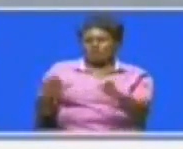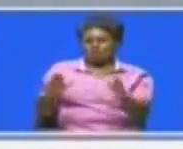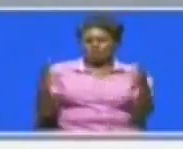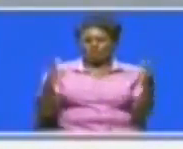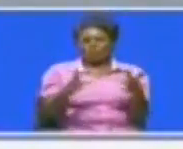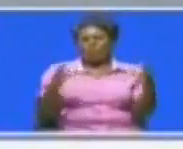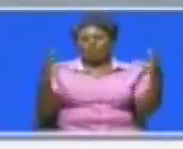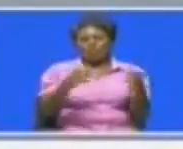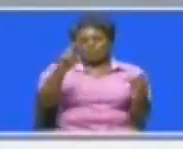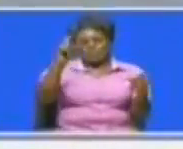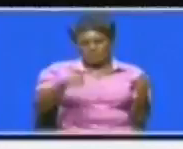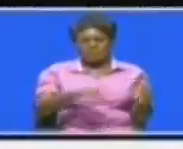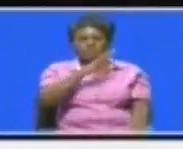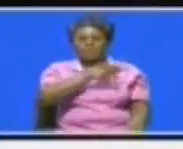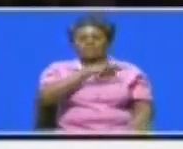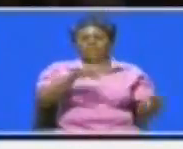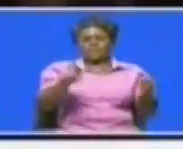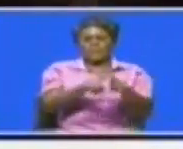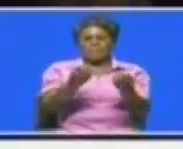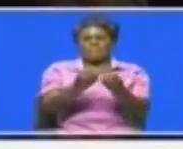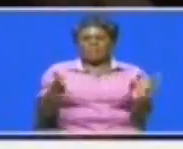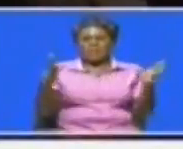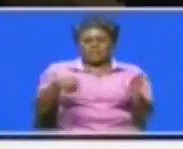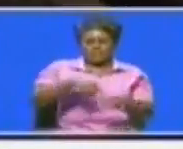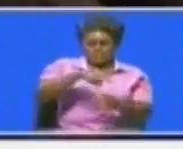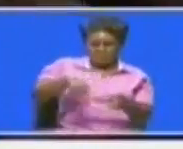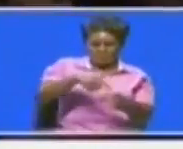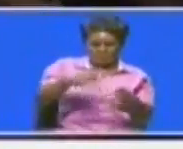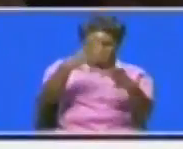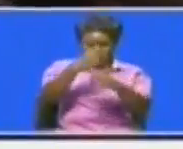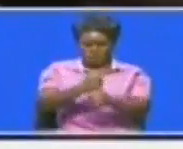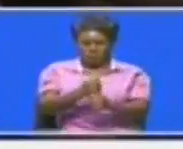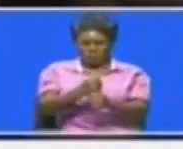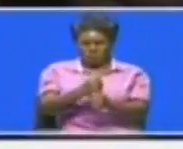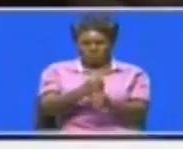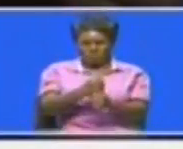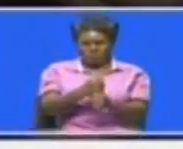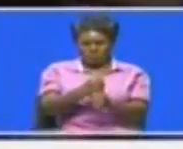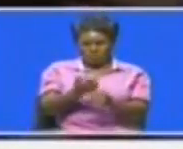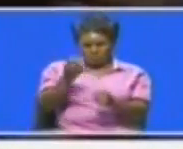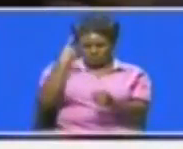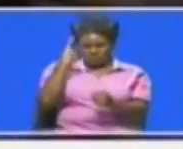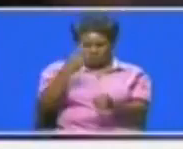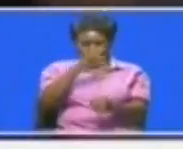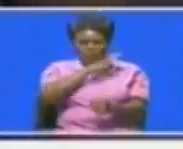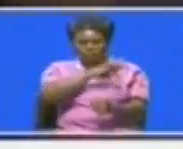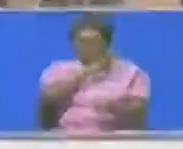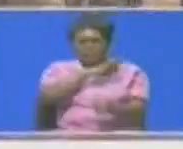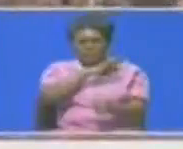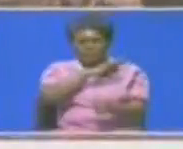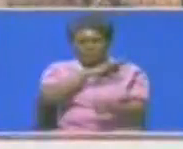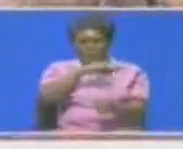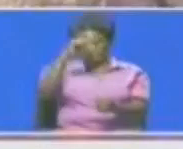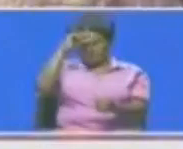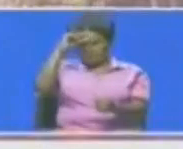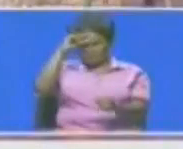because community must also benefit. Many of the mining companies like Base Titanium are now realizing profits as the government is embarking